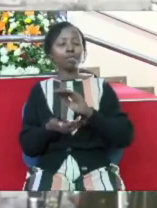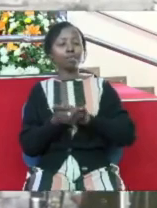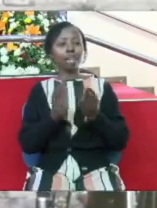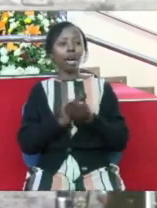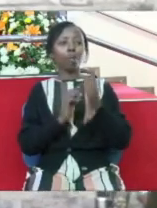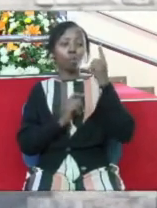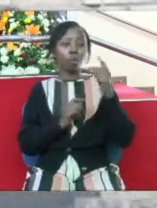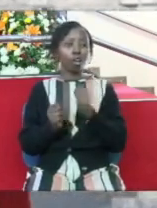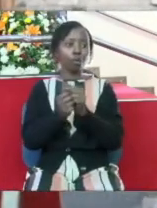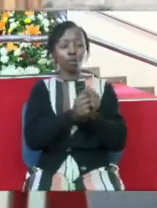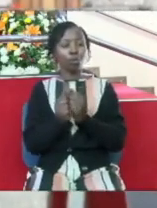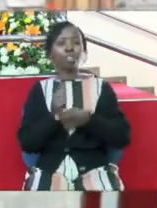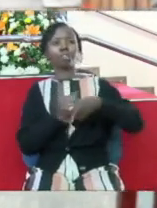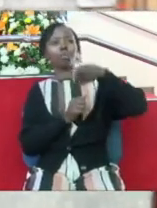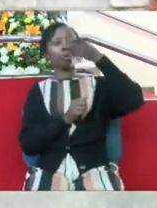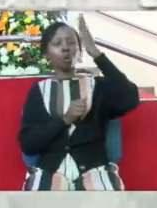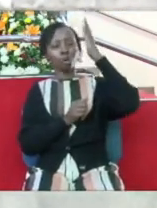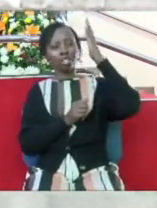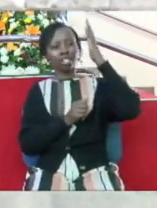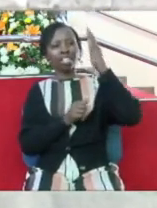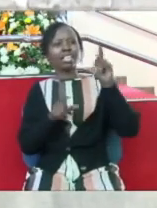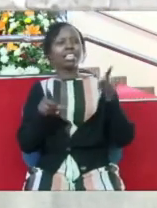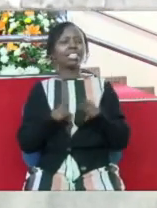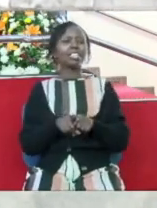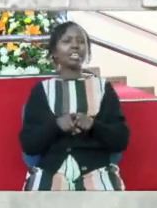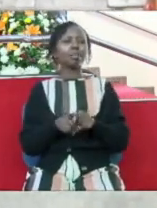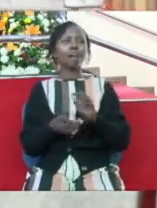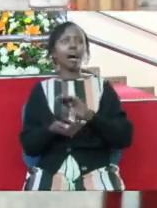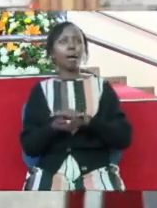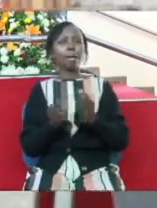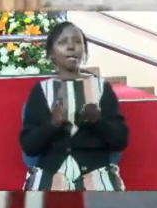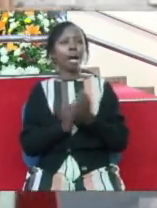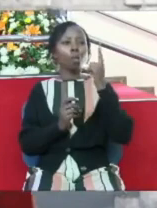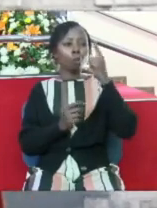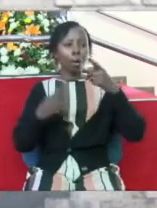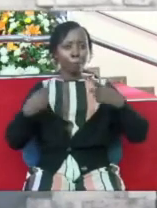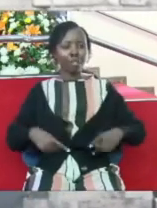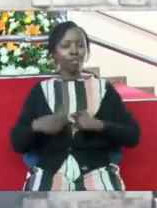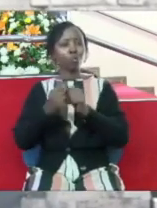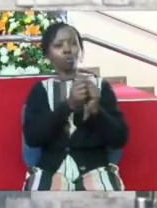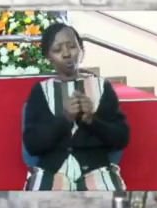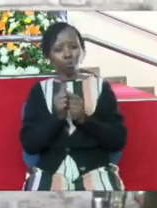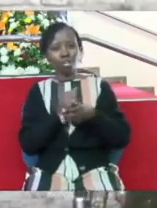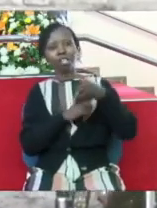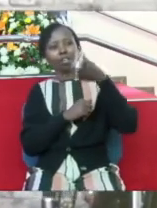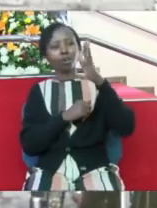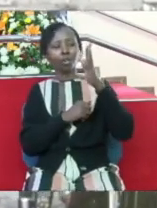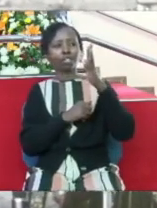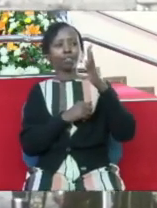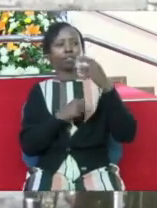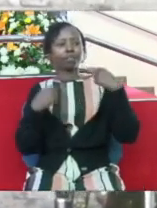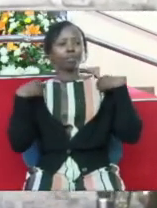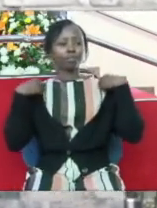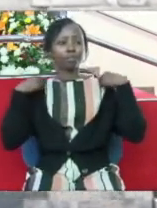His DNA does not have lack of integrity. Ni kama madini ama chembechembe zake hazikosi ile kuwa na uhakika.